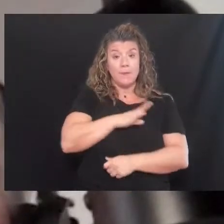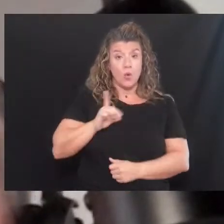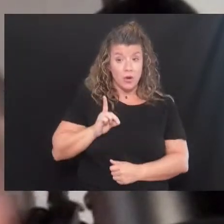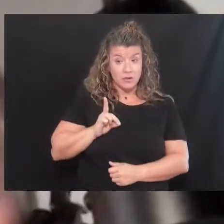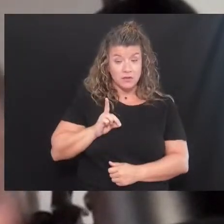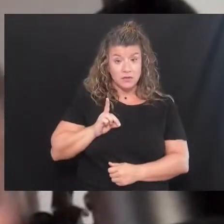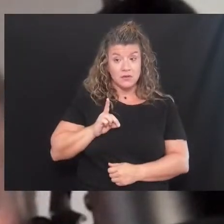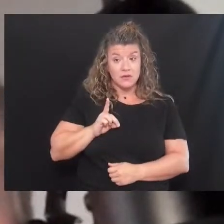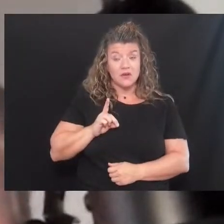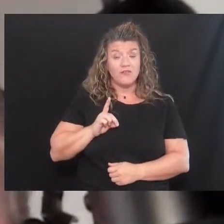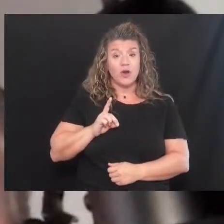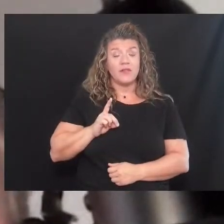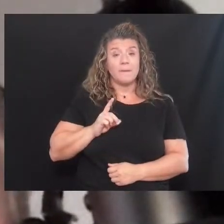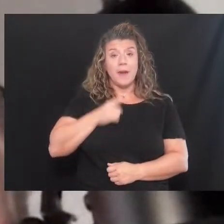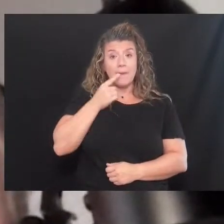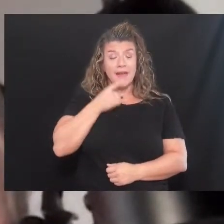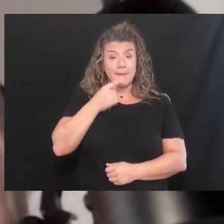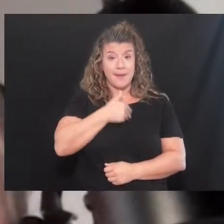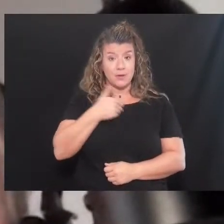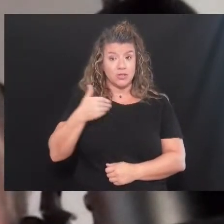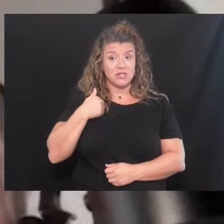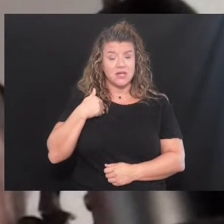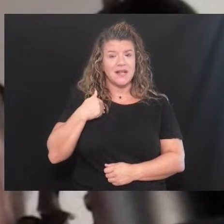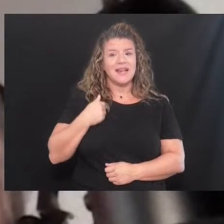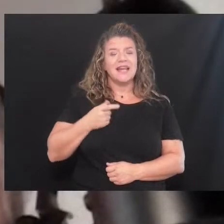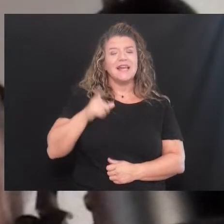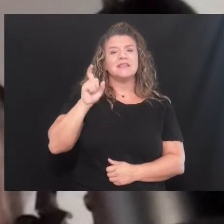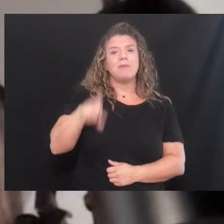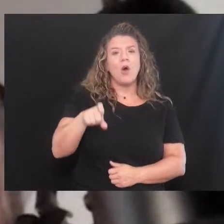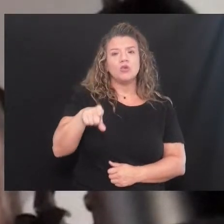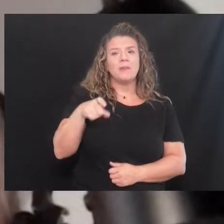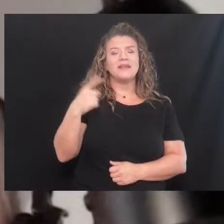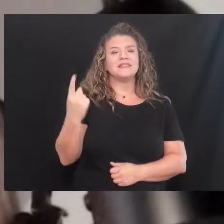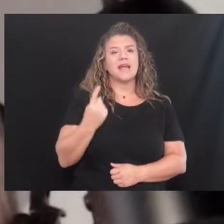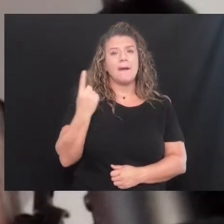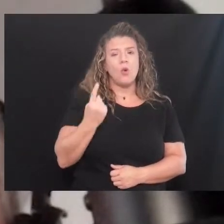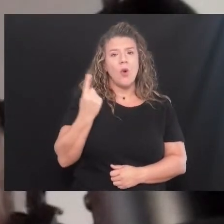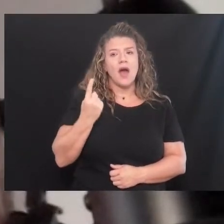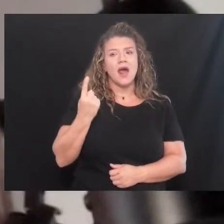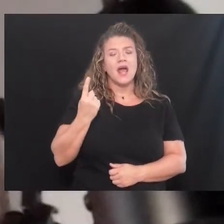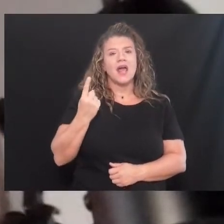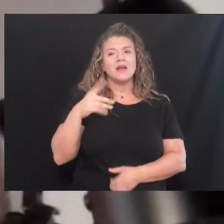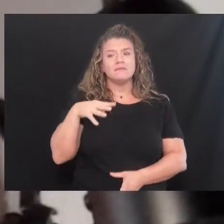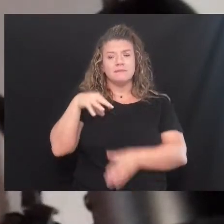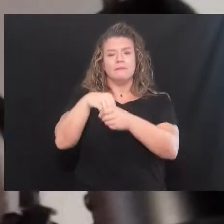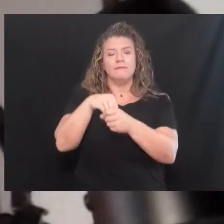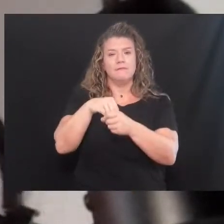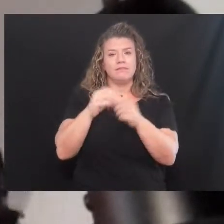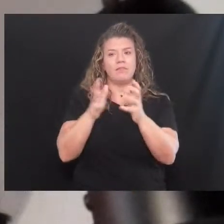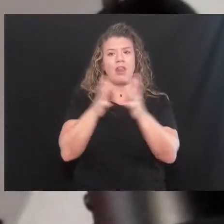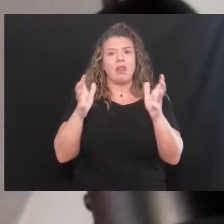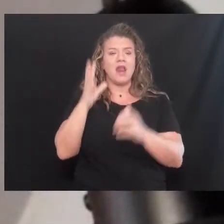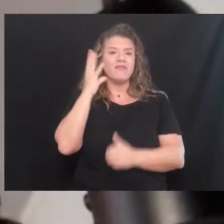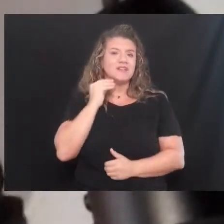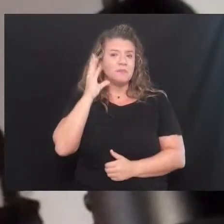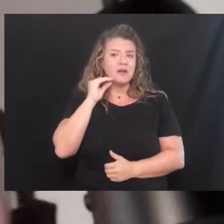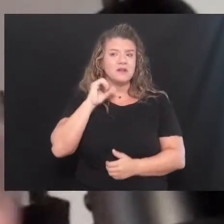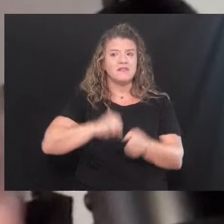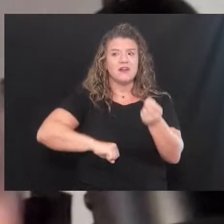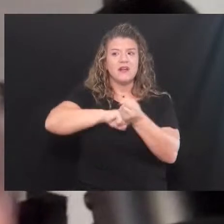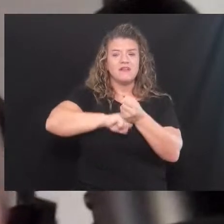4 public members is supposed to be somebody, a person with significant experience in advocacy for